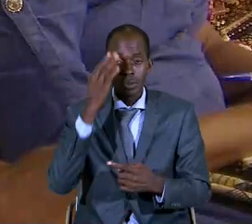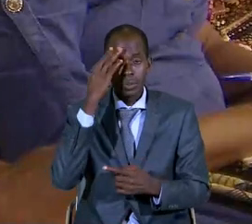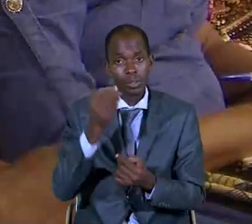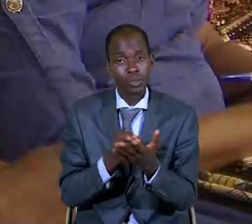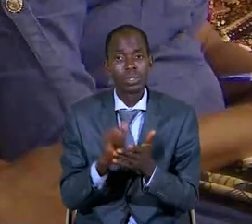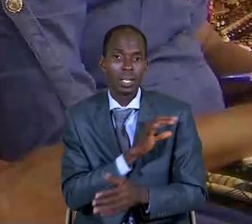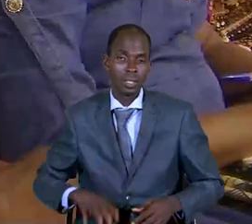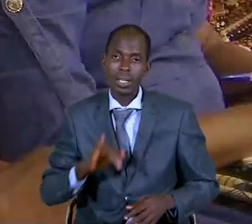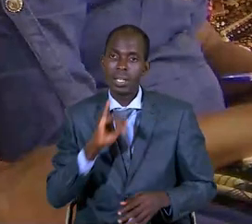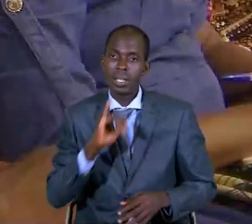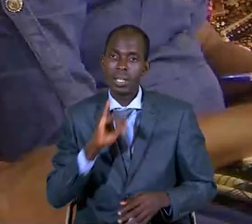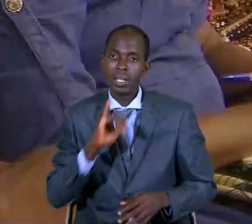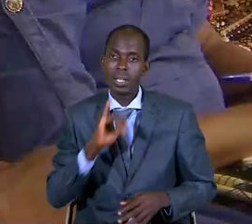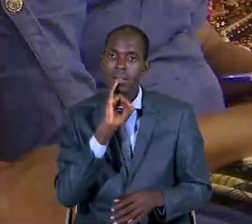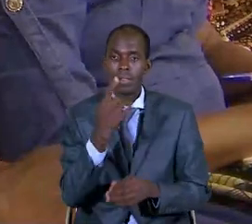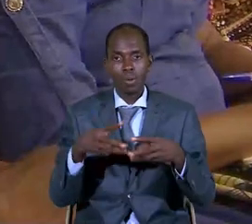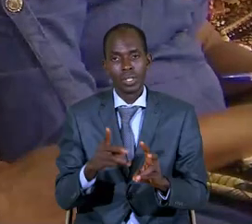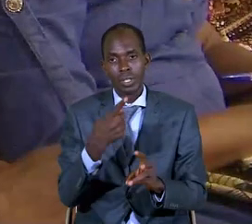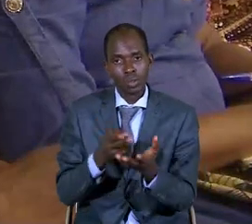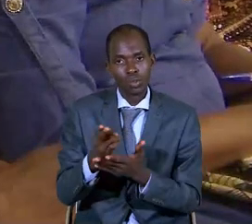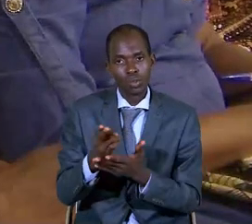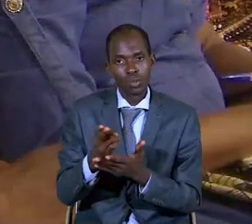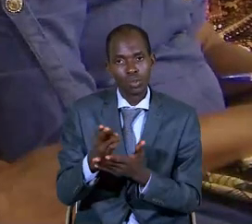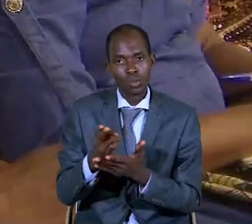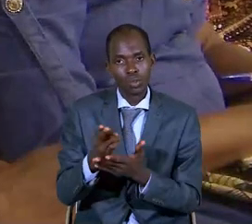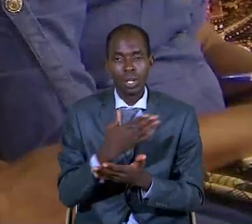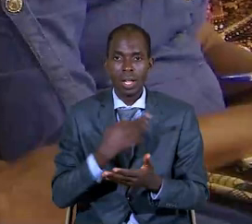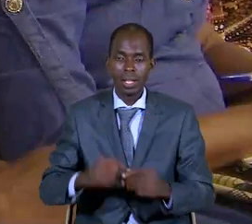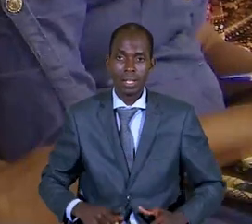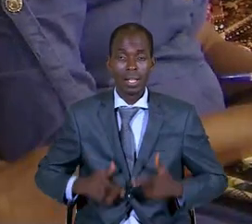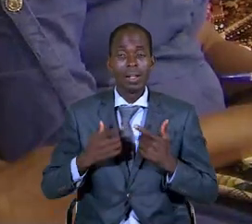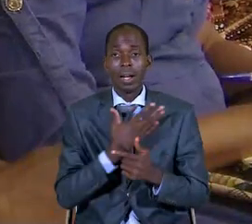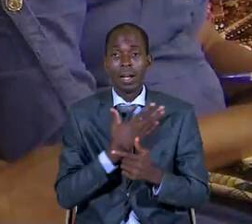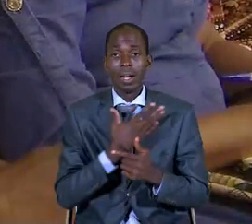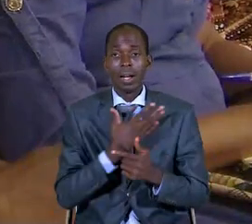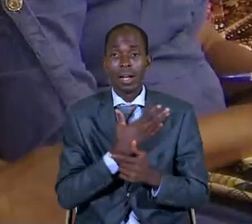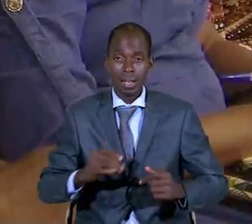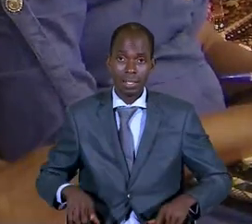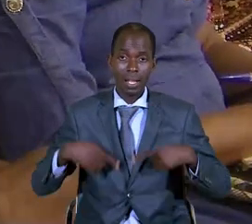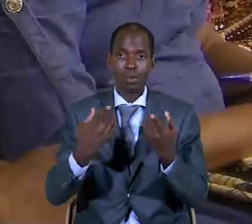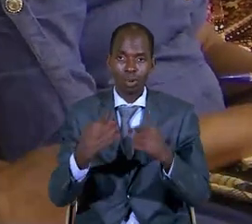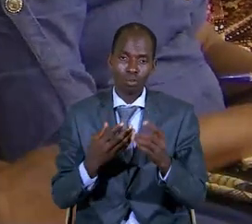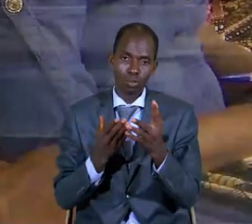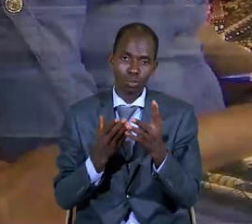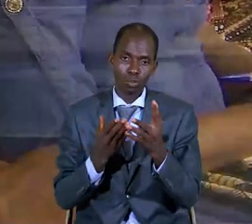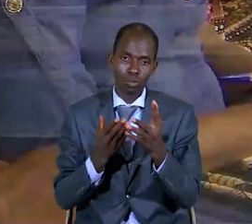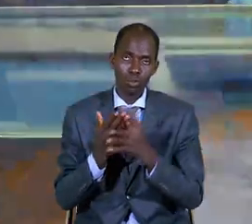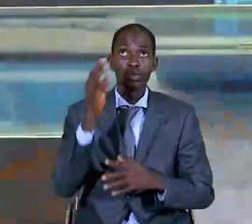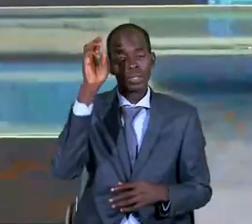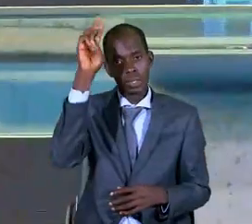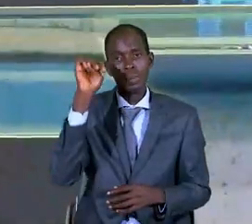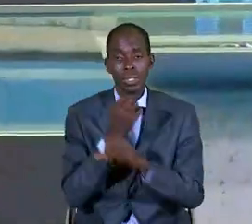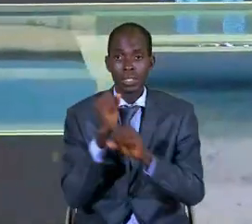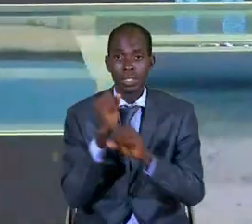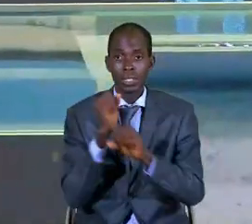the way, is the truth, and the life. And that life comes through him. Salvation